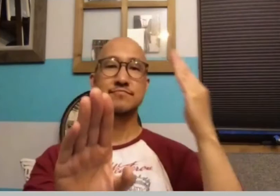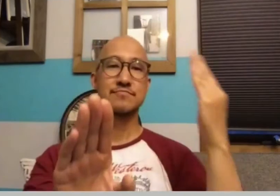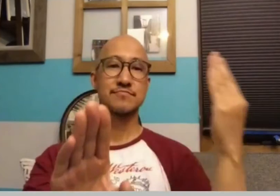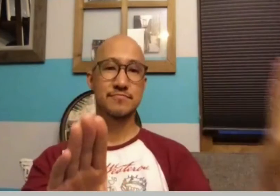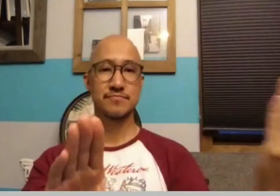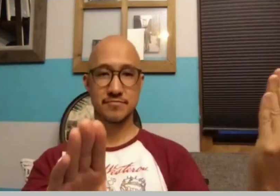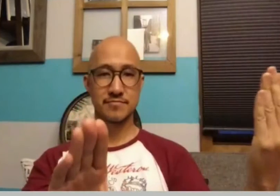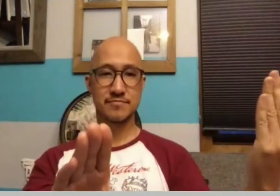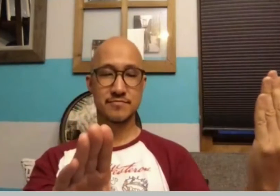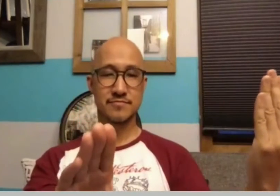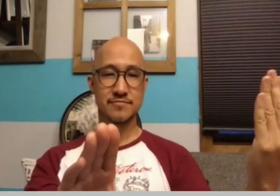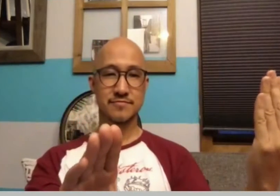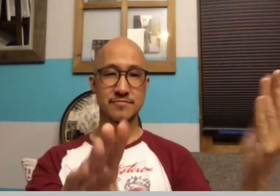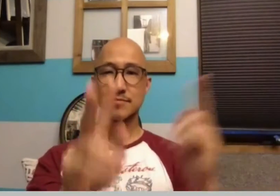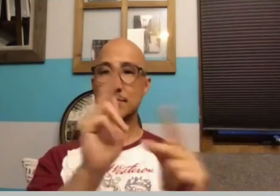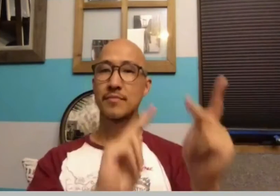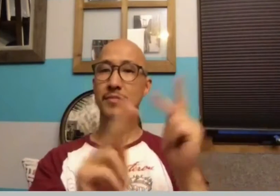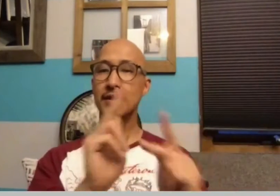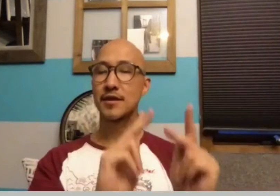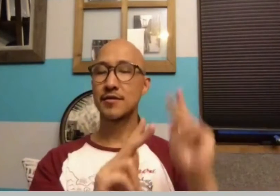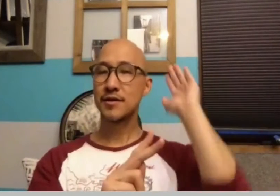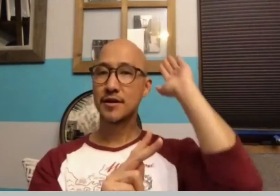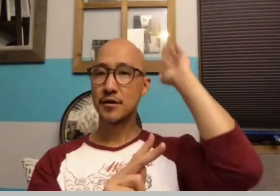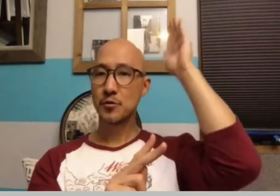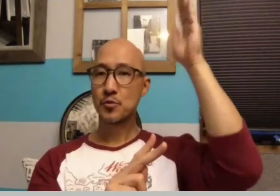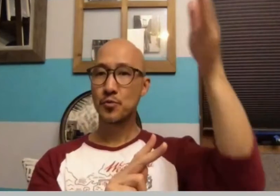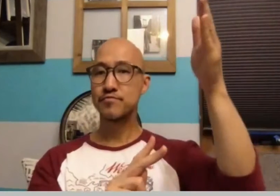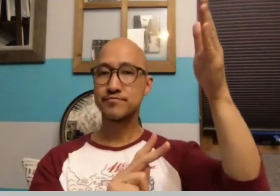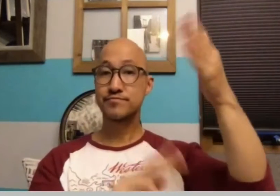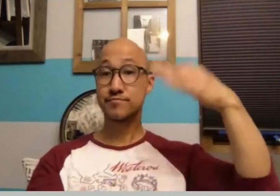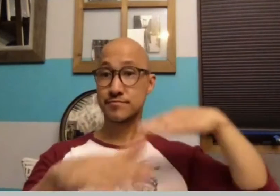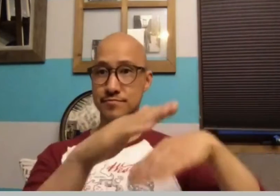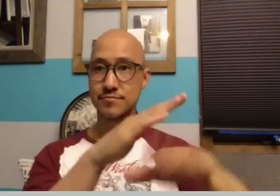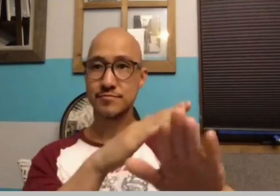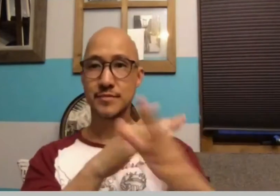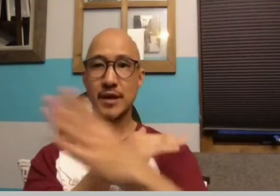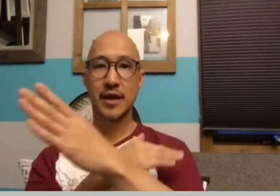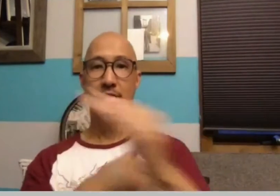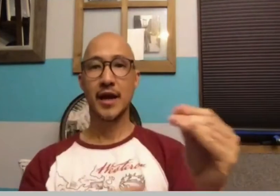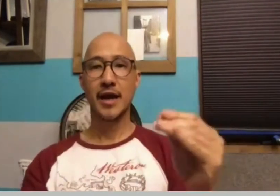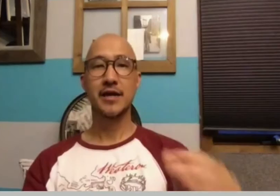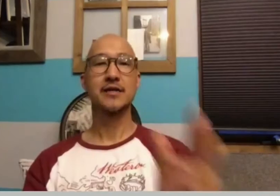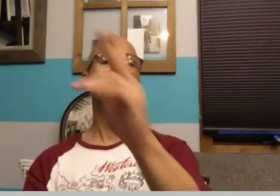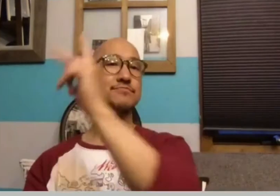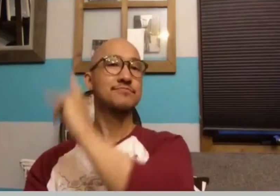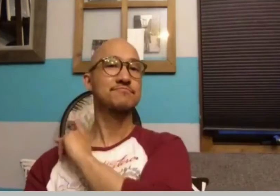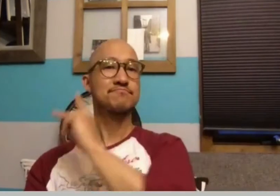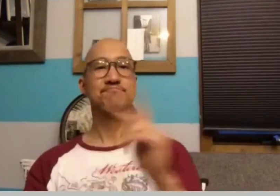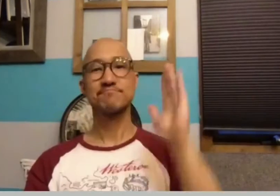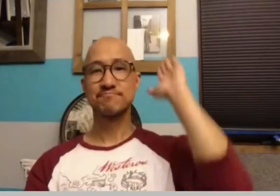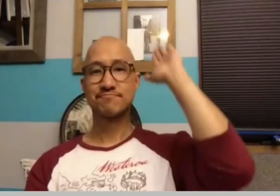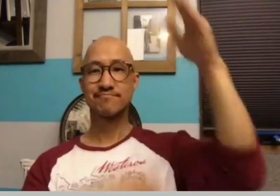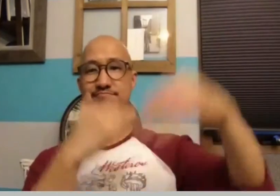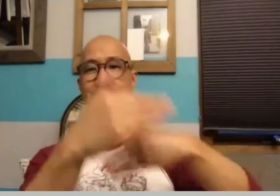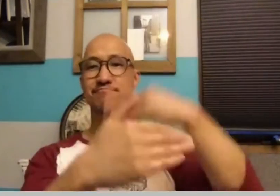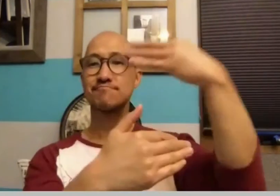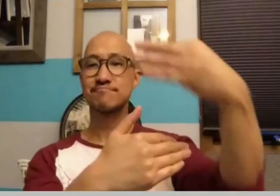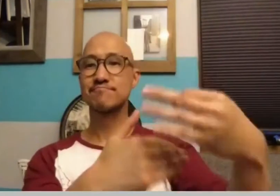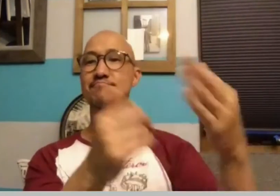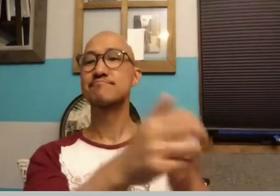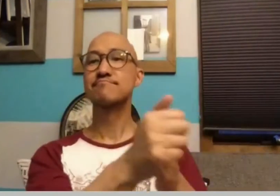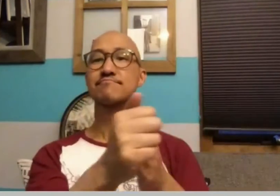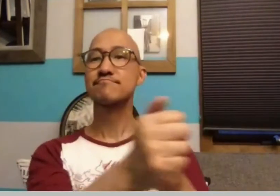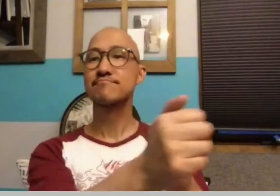through the gate, go out, and the king will pass before them, the Lord at their head. So right in the middle of this judgment that is well-deserved, God